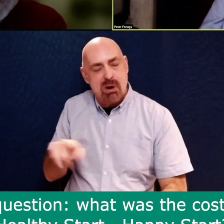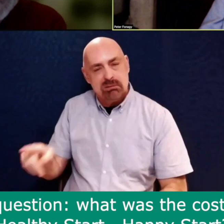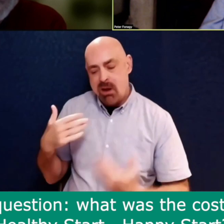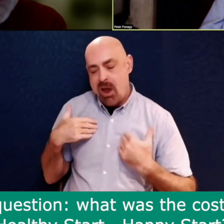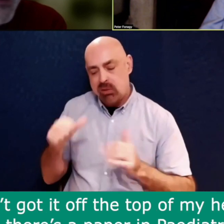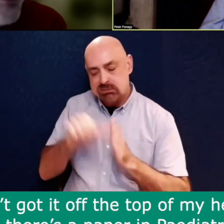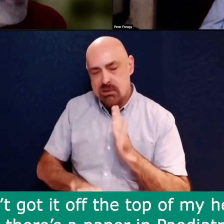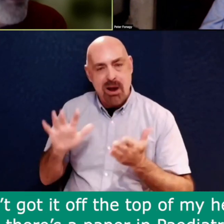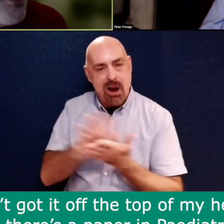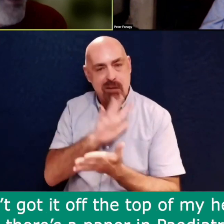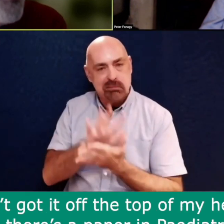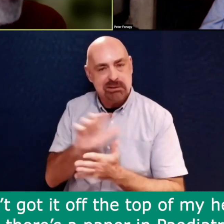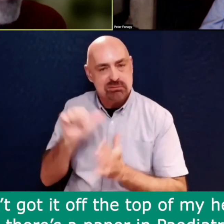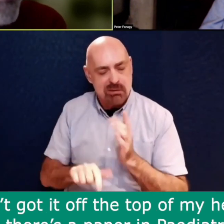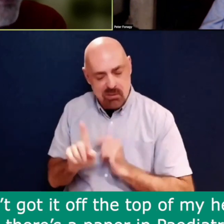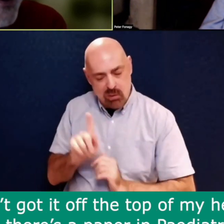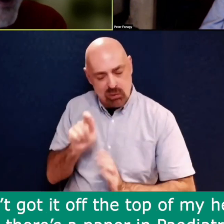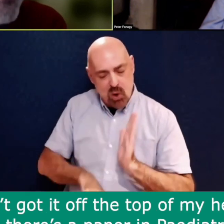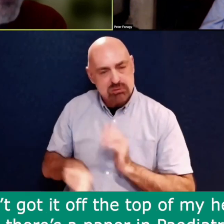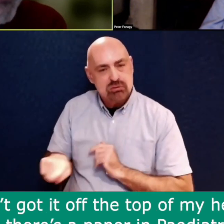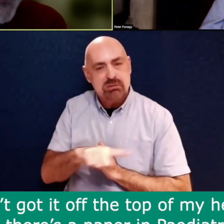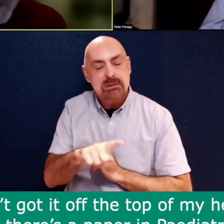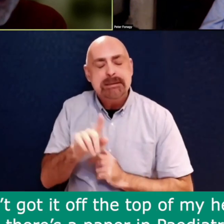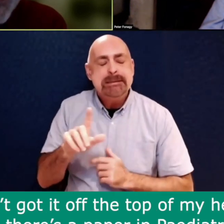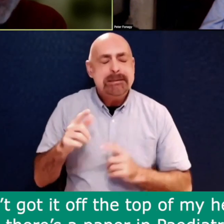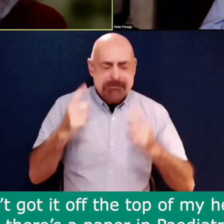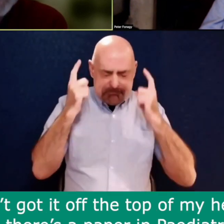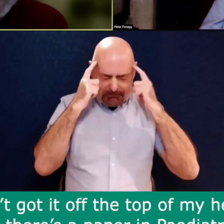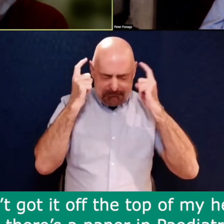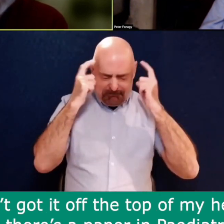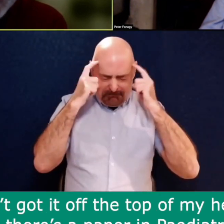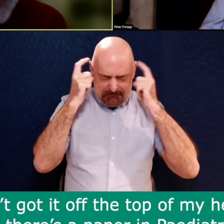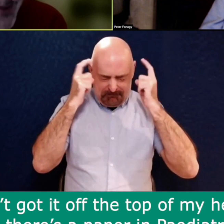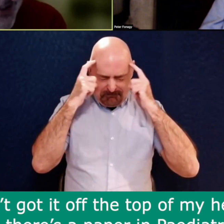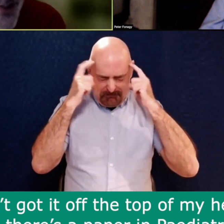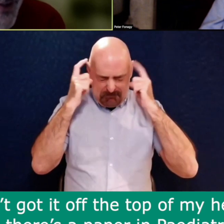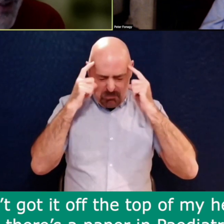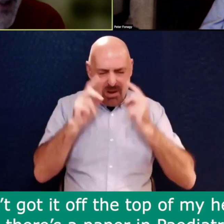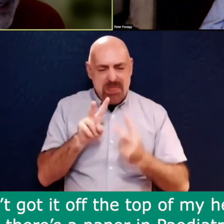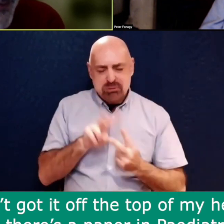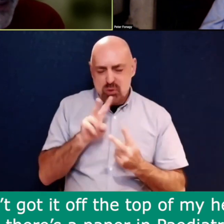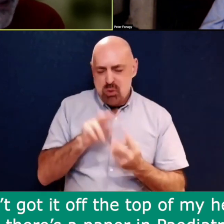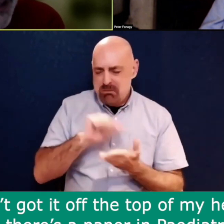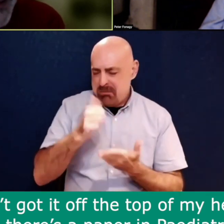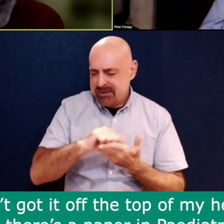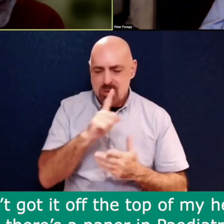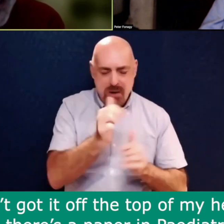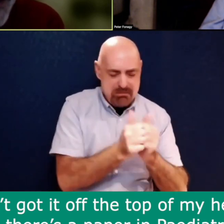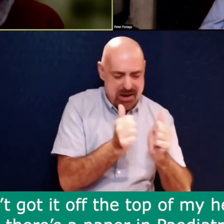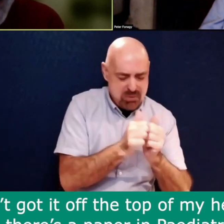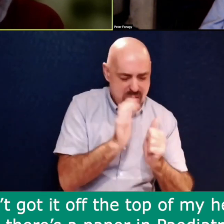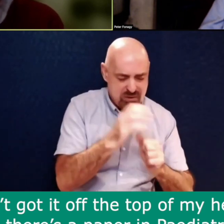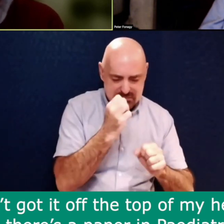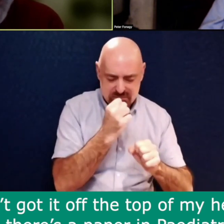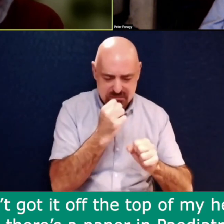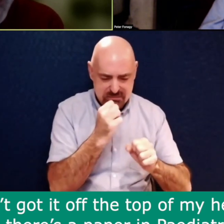happy start? Yeah. I haven't got it off the top of my head. There are 2 publications. There's a paper in JAMA